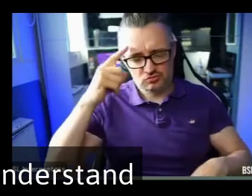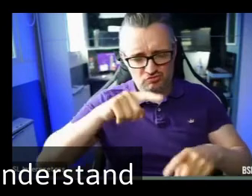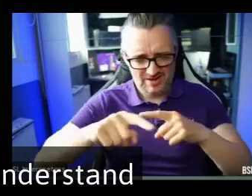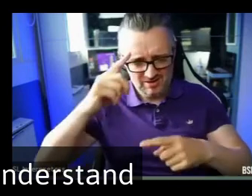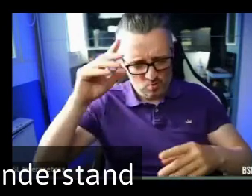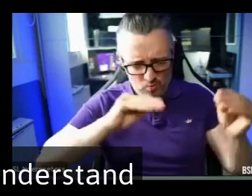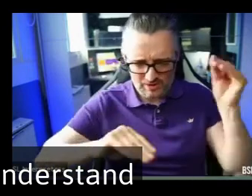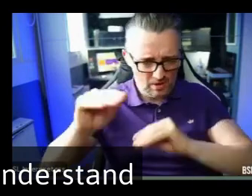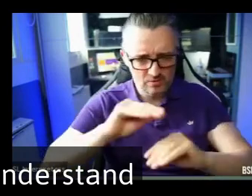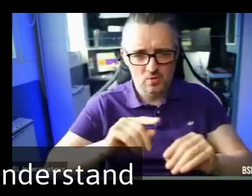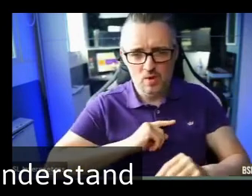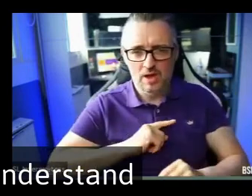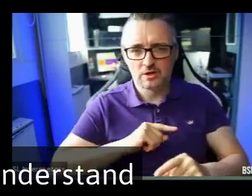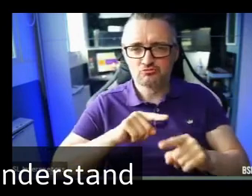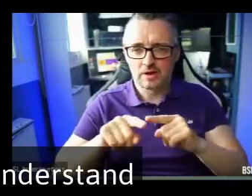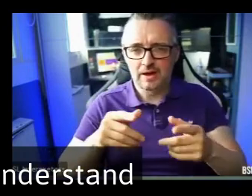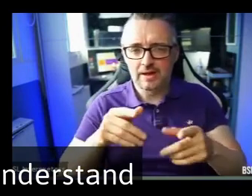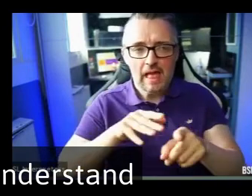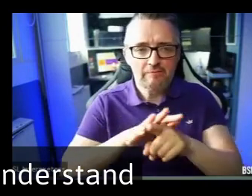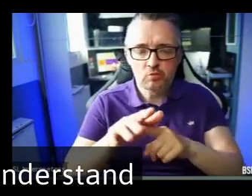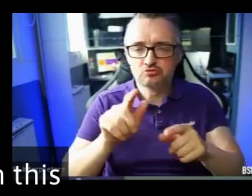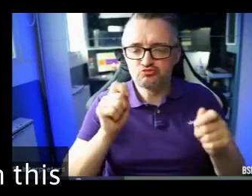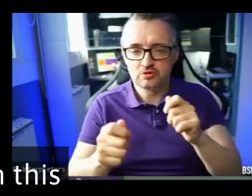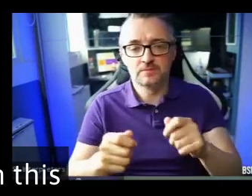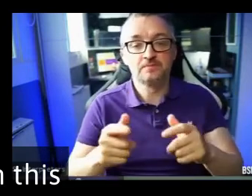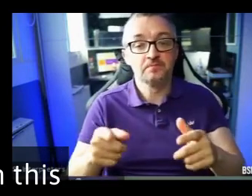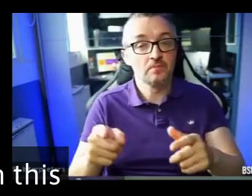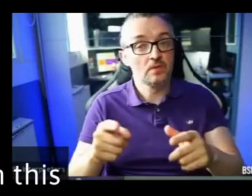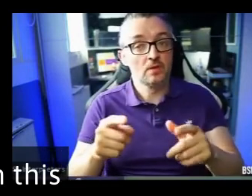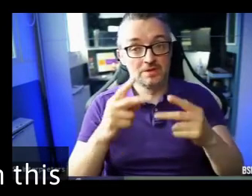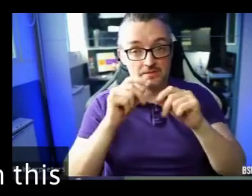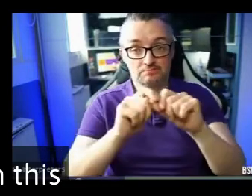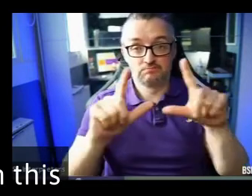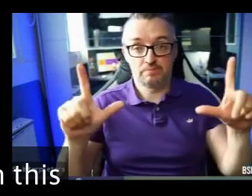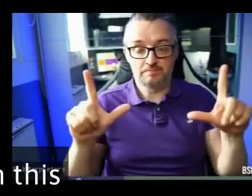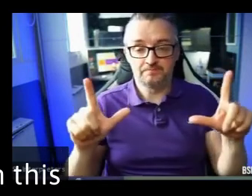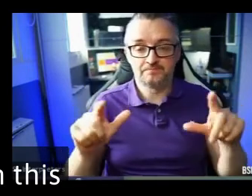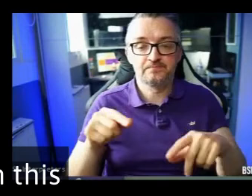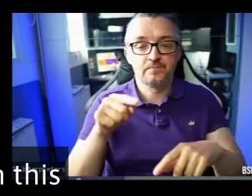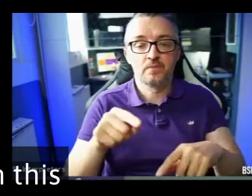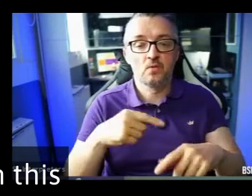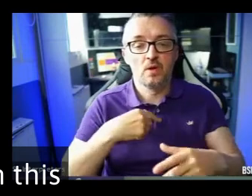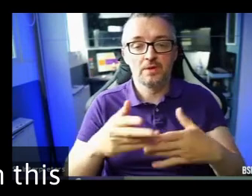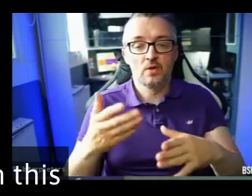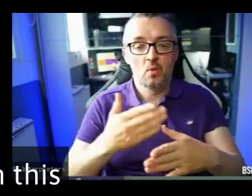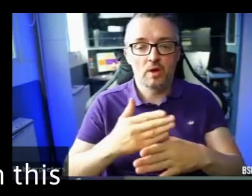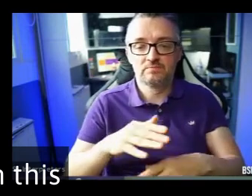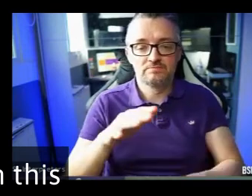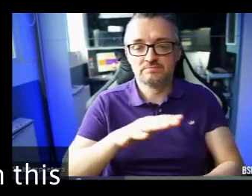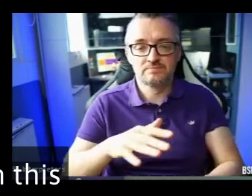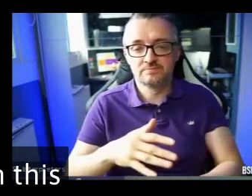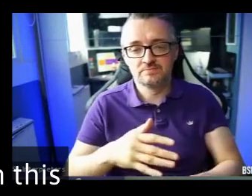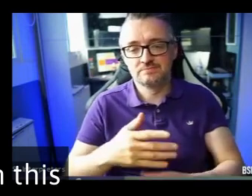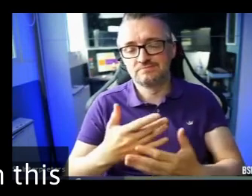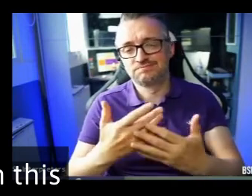to understand that, and indeed trying to influence that. This model here, we've worked on this vision now